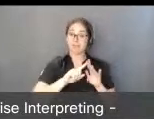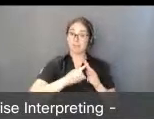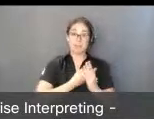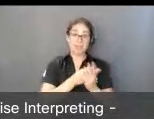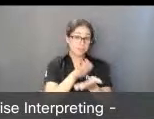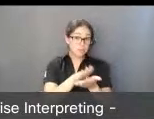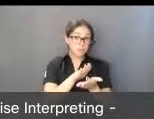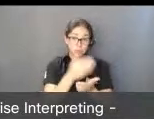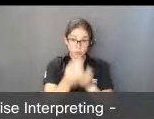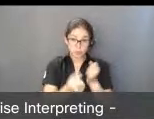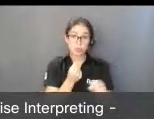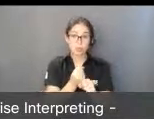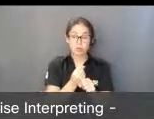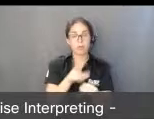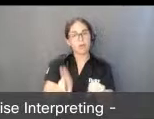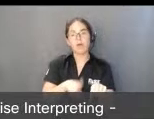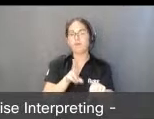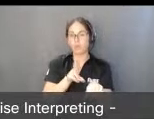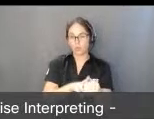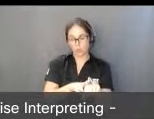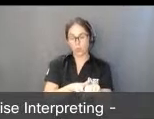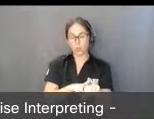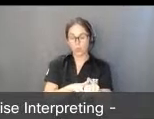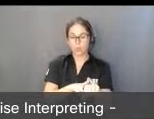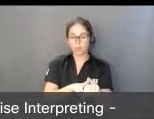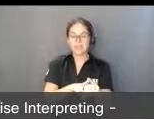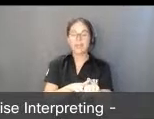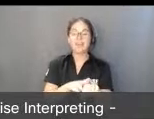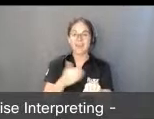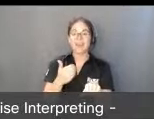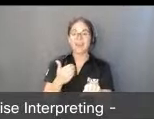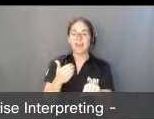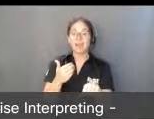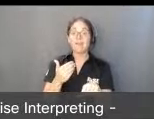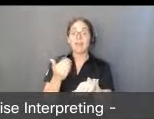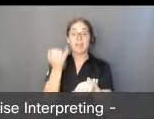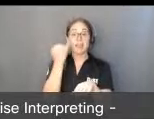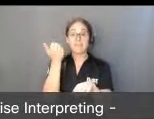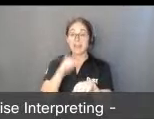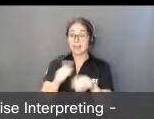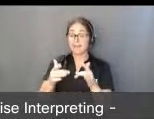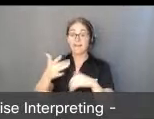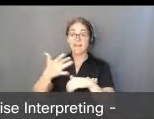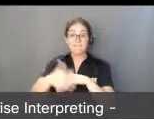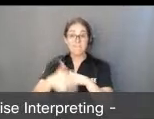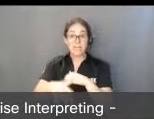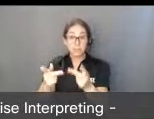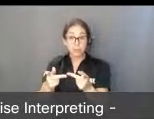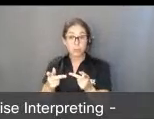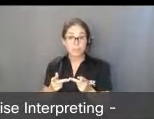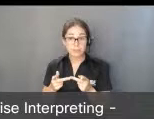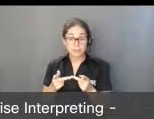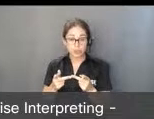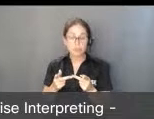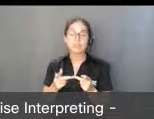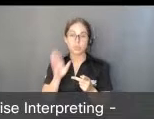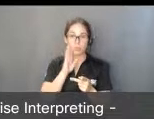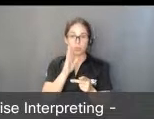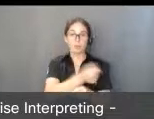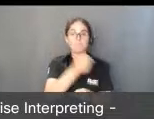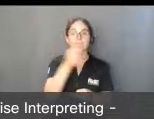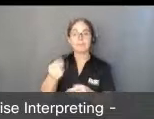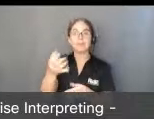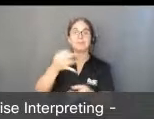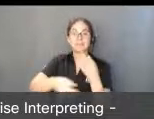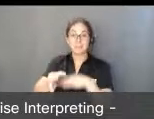course, we have the vacancies are filled with subs until we know how many students there are